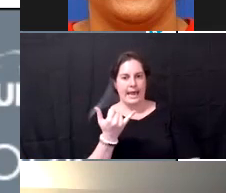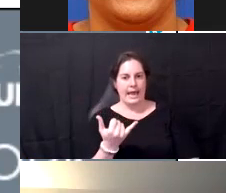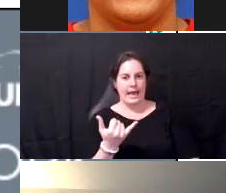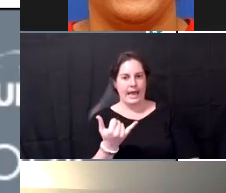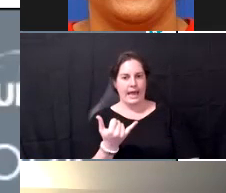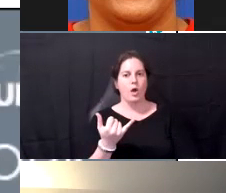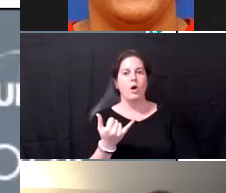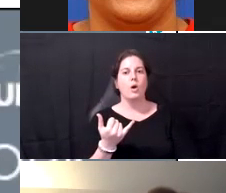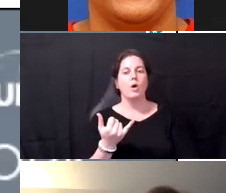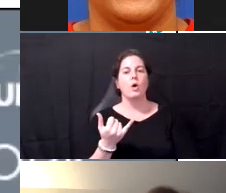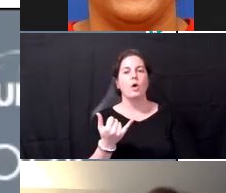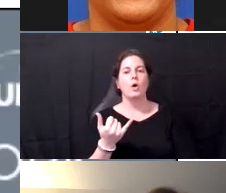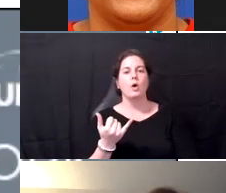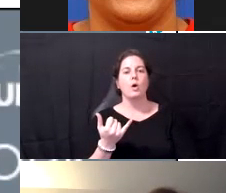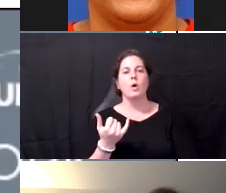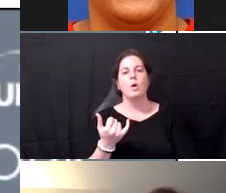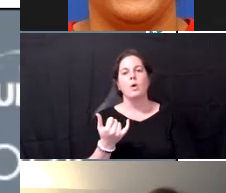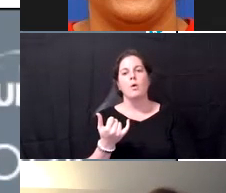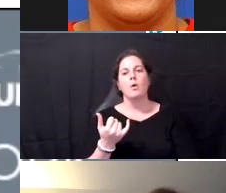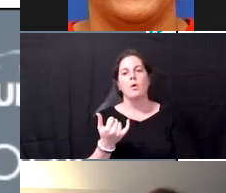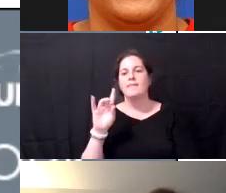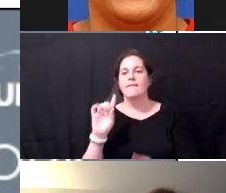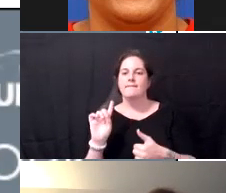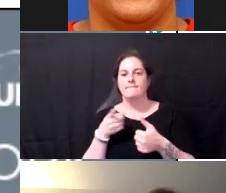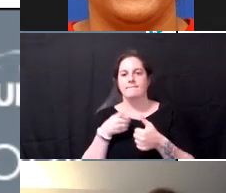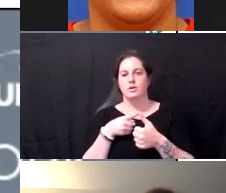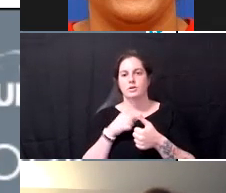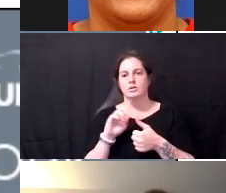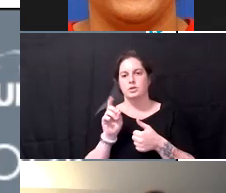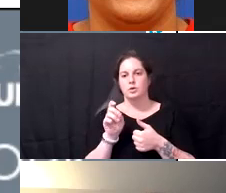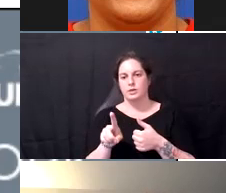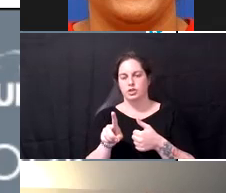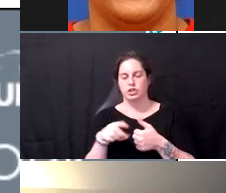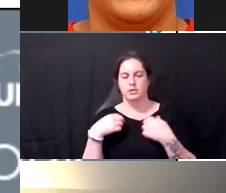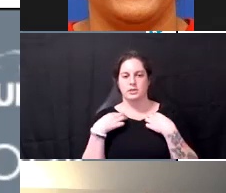I'm gonna look at this first question,